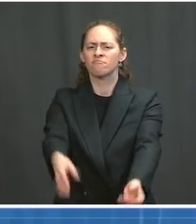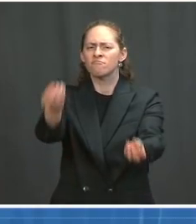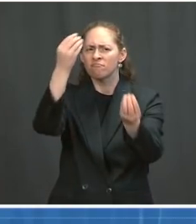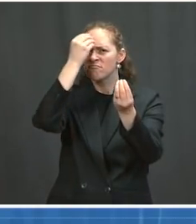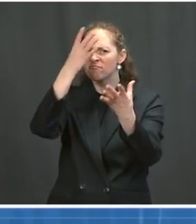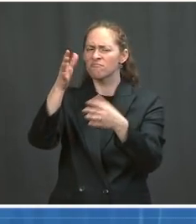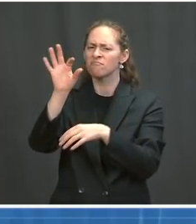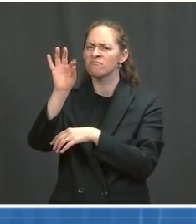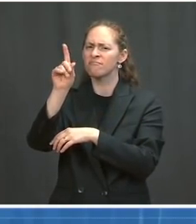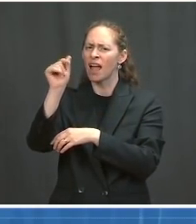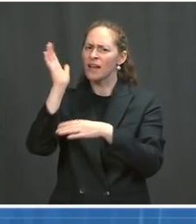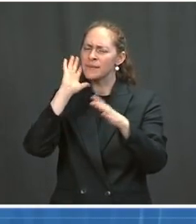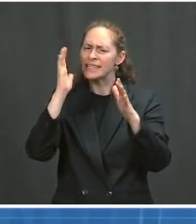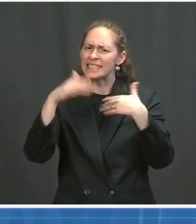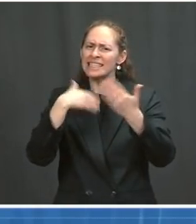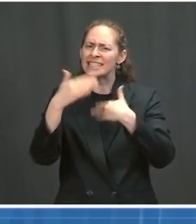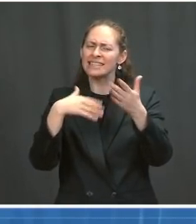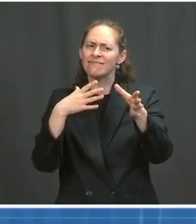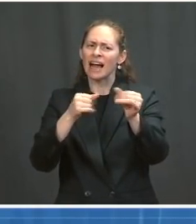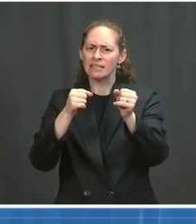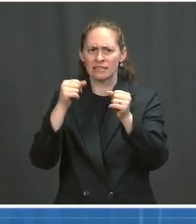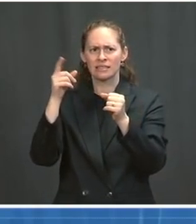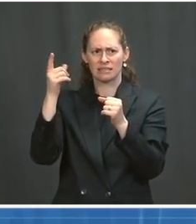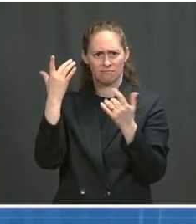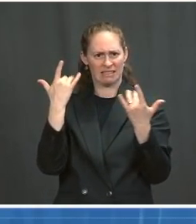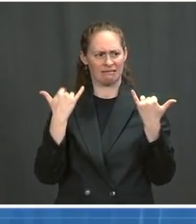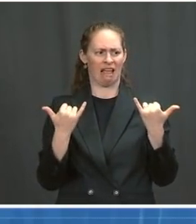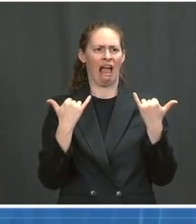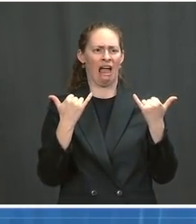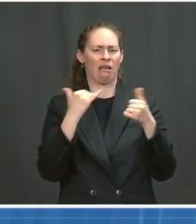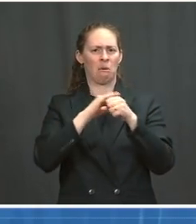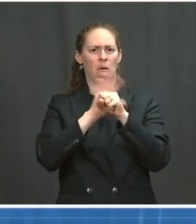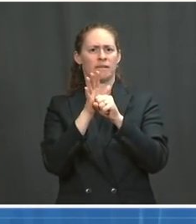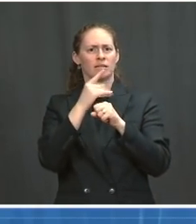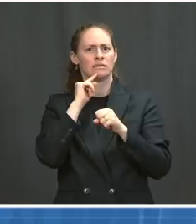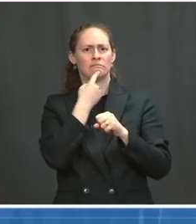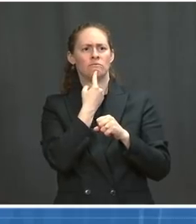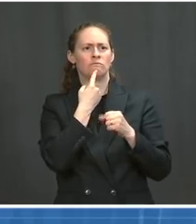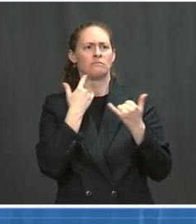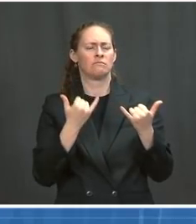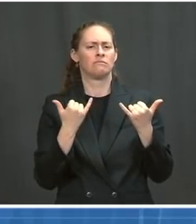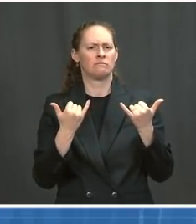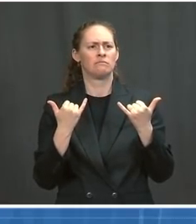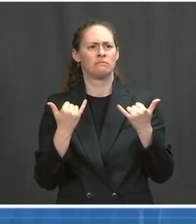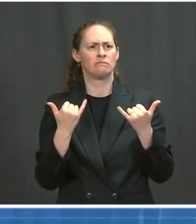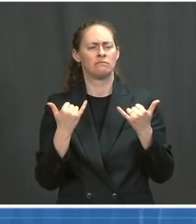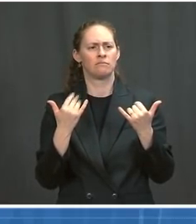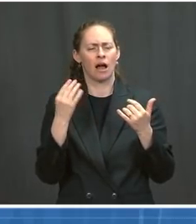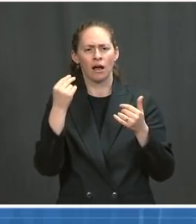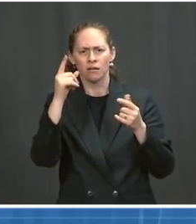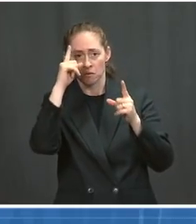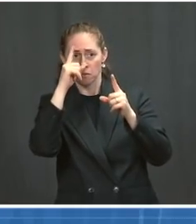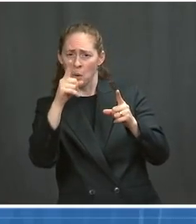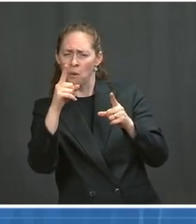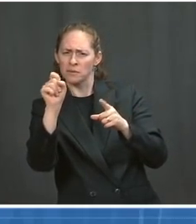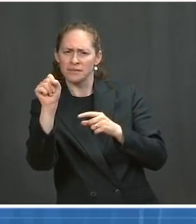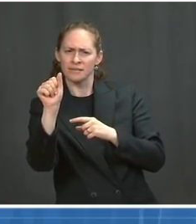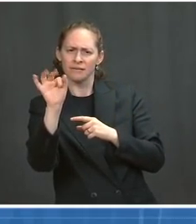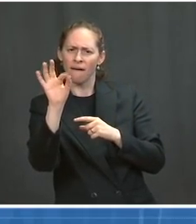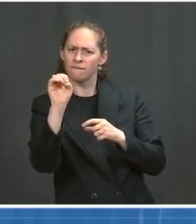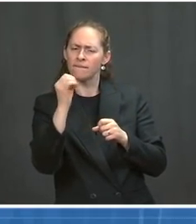without compromising its gold standard for safety. Our focus remains on getting 70% of